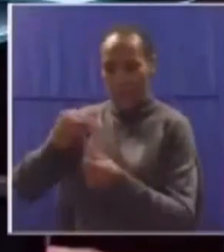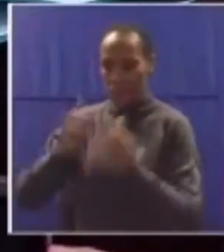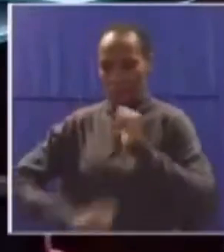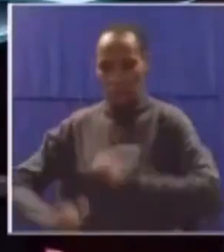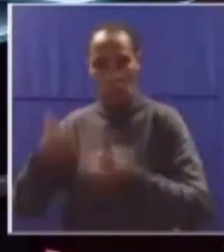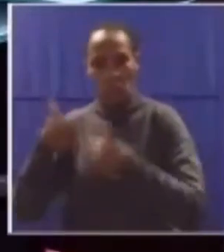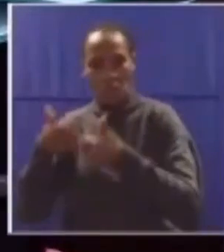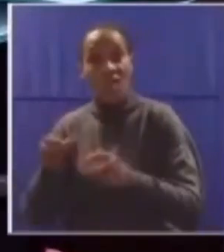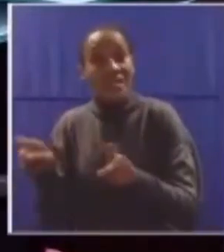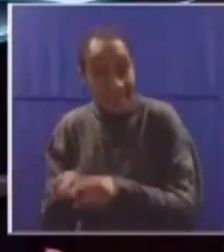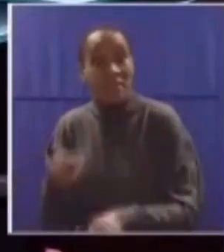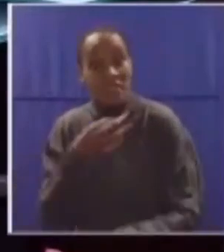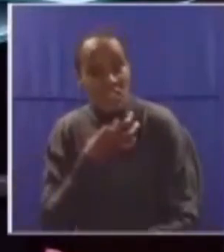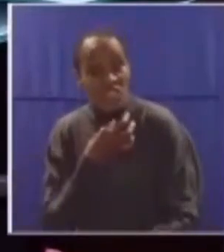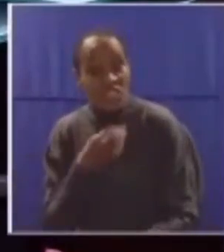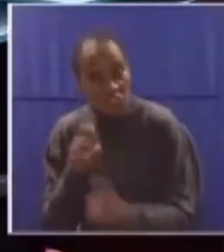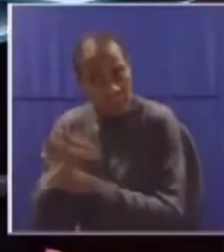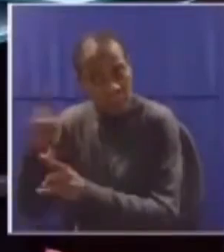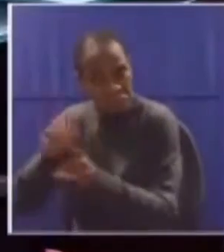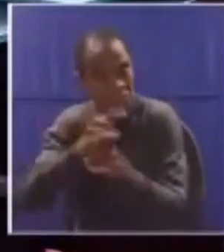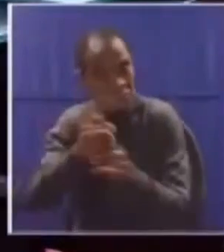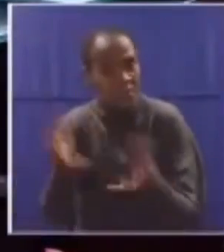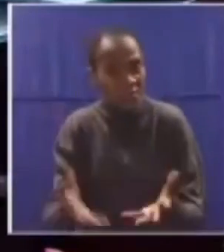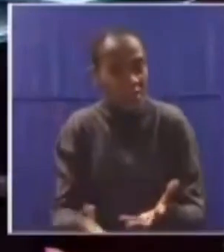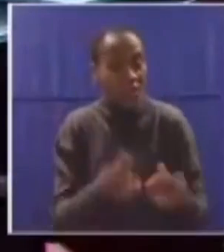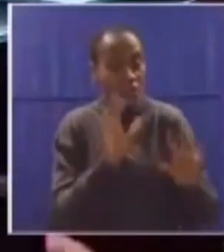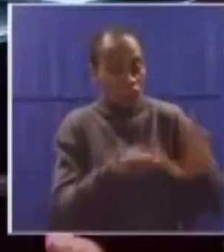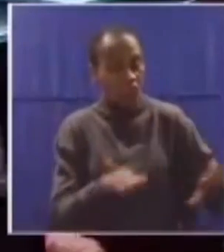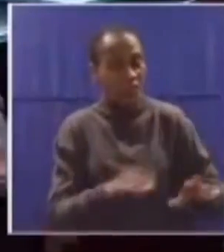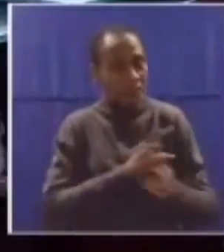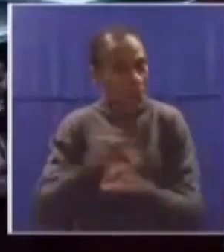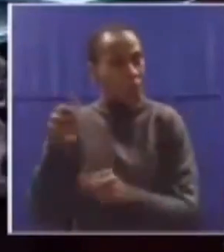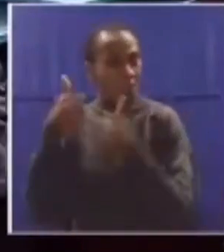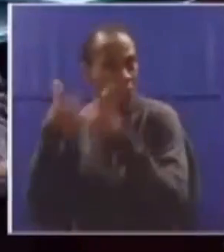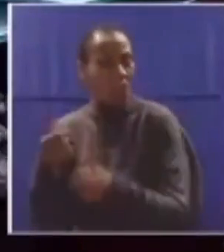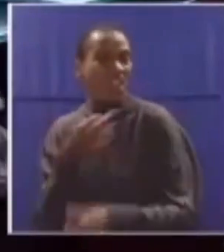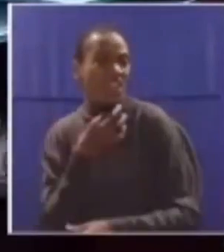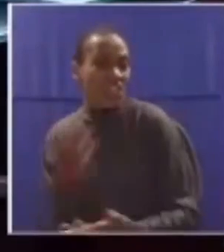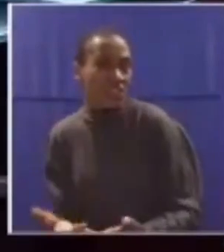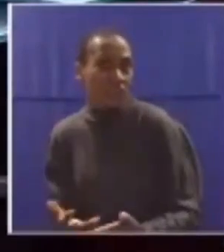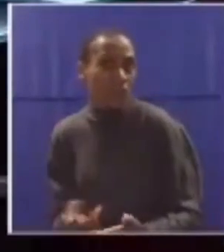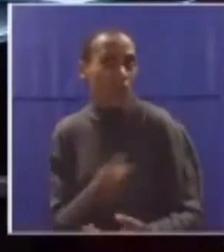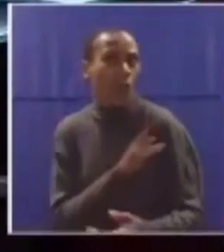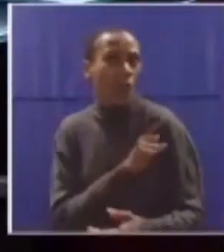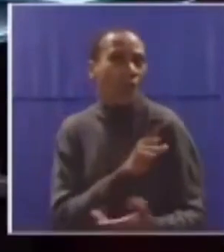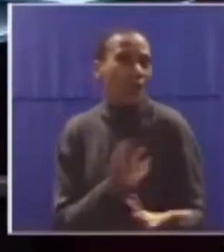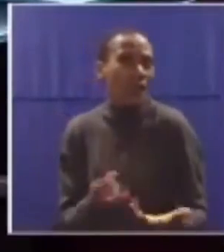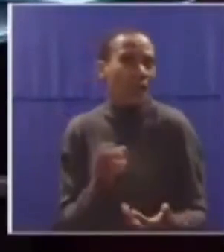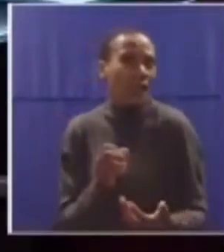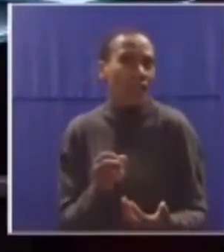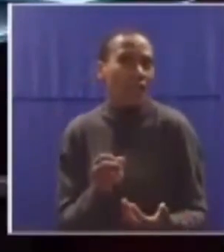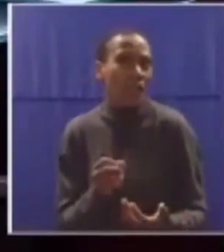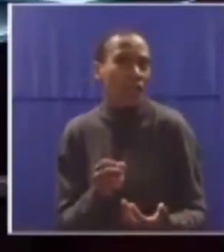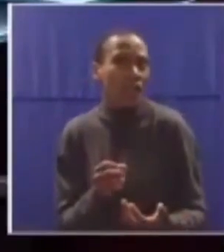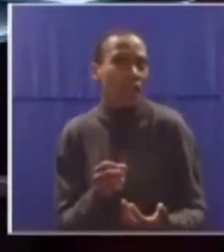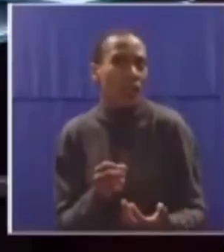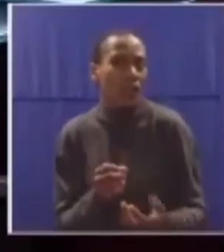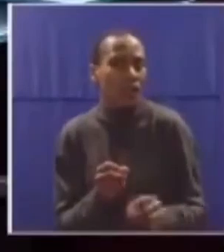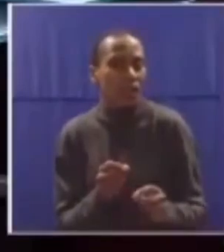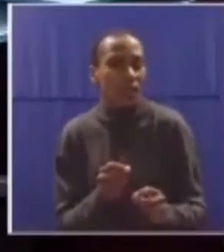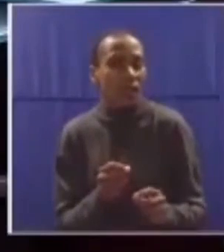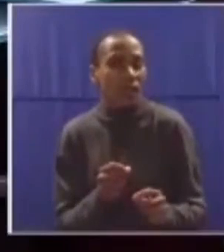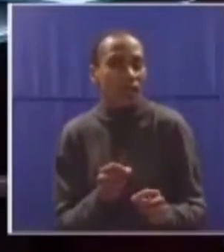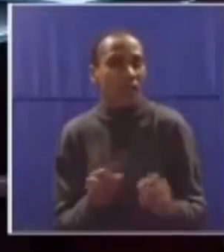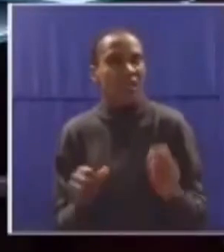even in English Nogal, that their English performance was even better, because a language is not just for a combination of words,